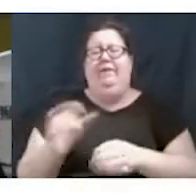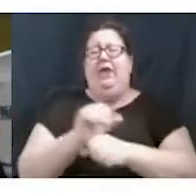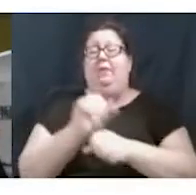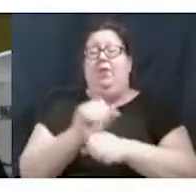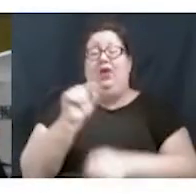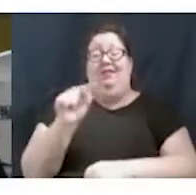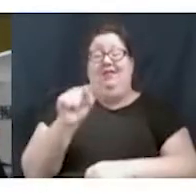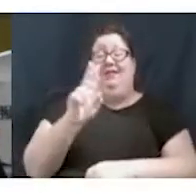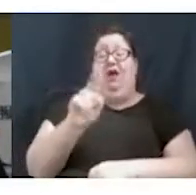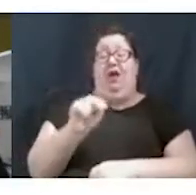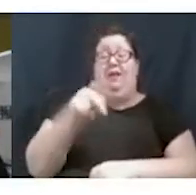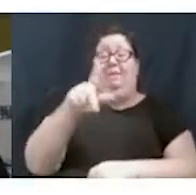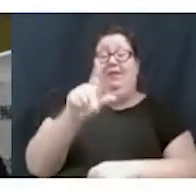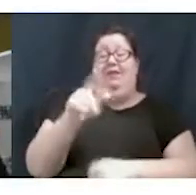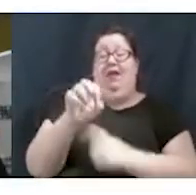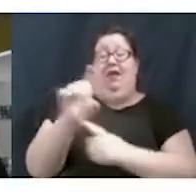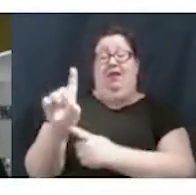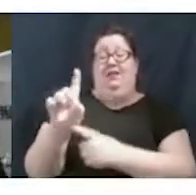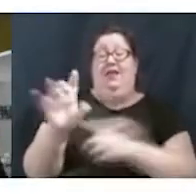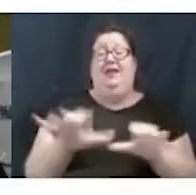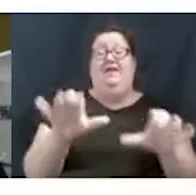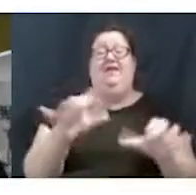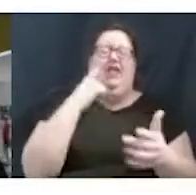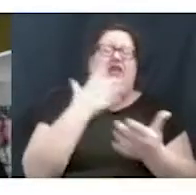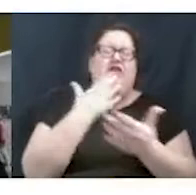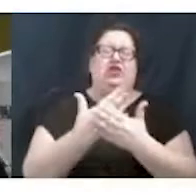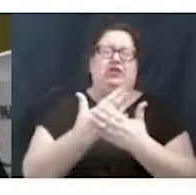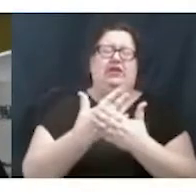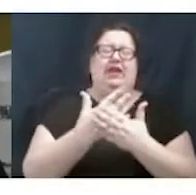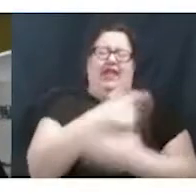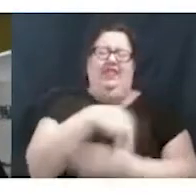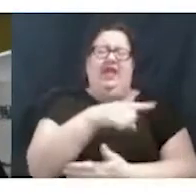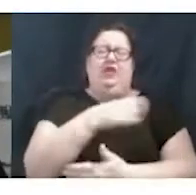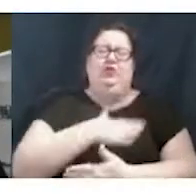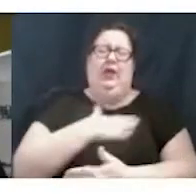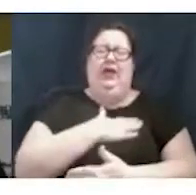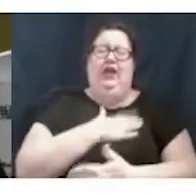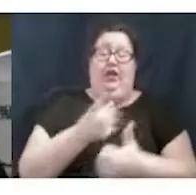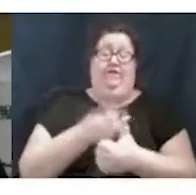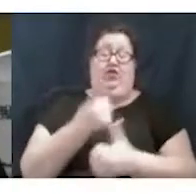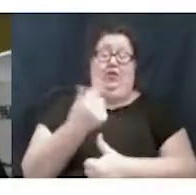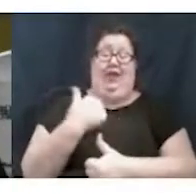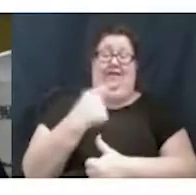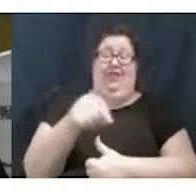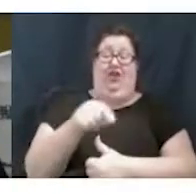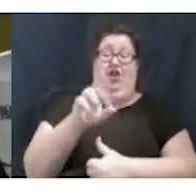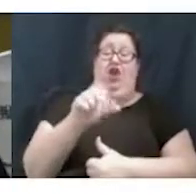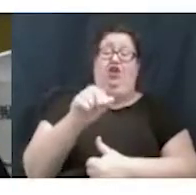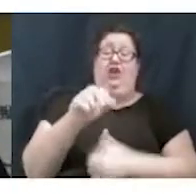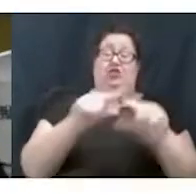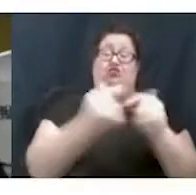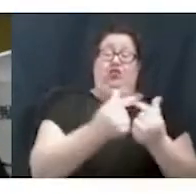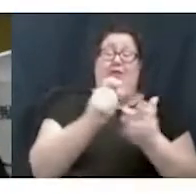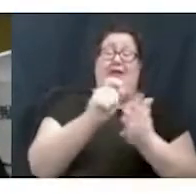activities, I think is good for I think they enjoy it. For example, the first one I have there, a group scene writing activity.